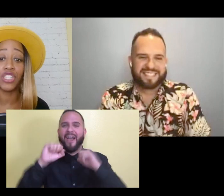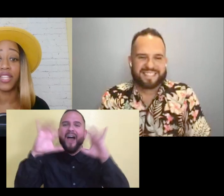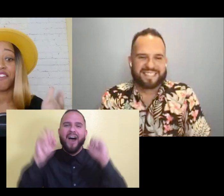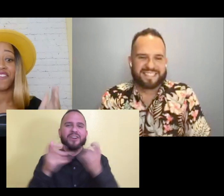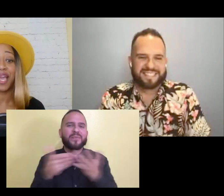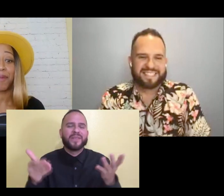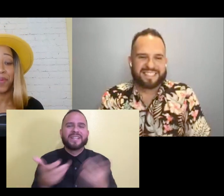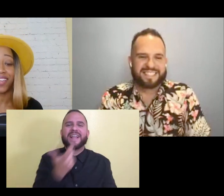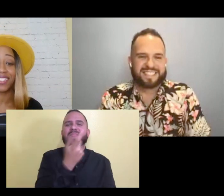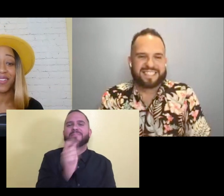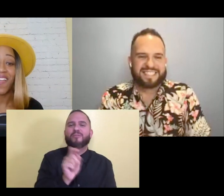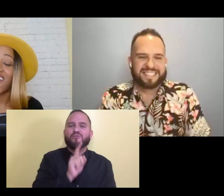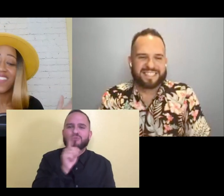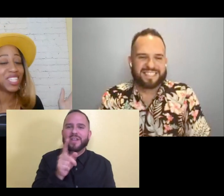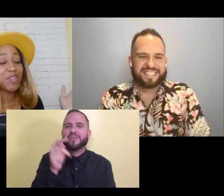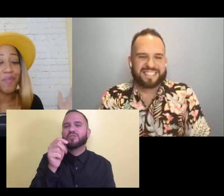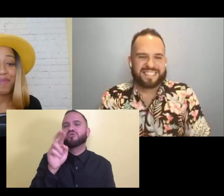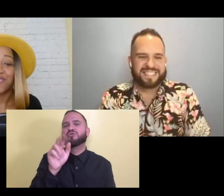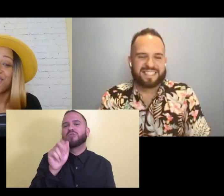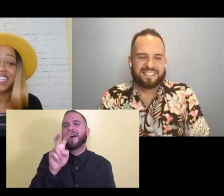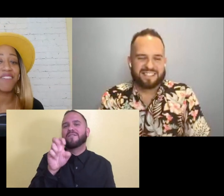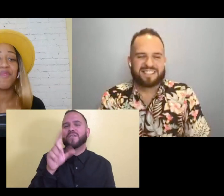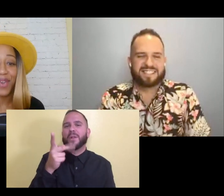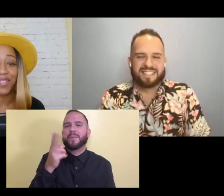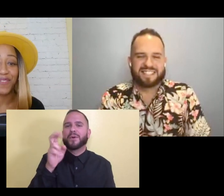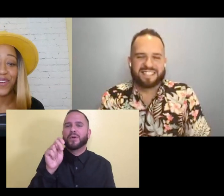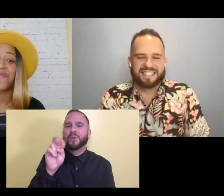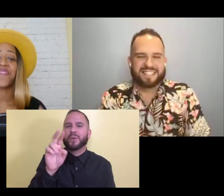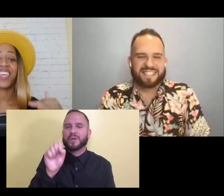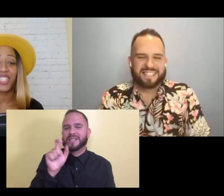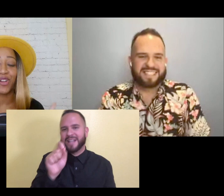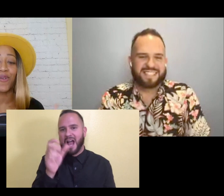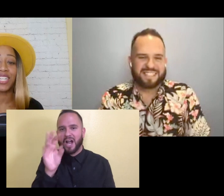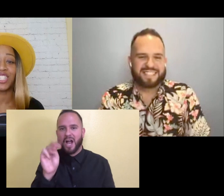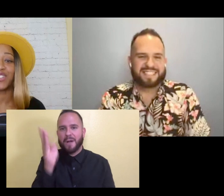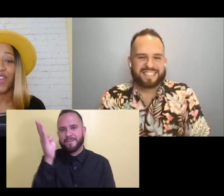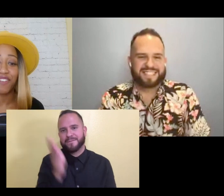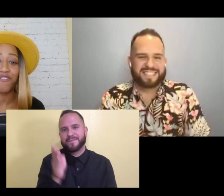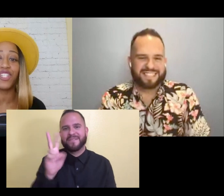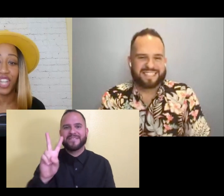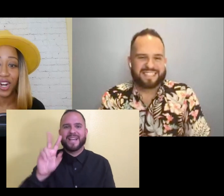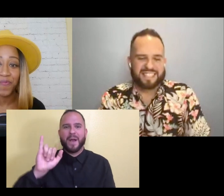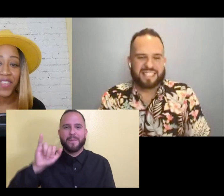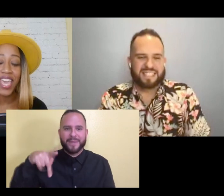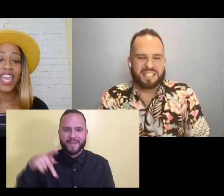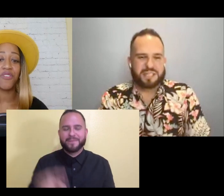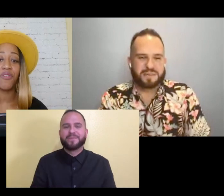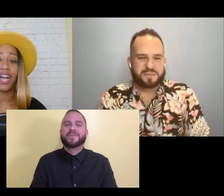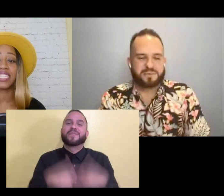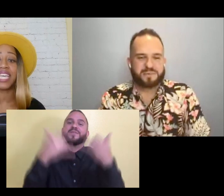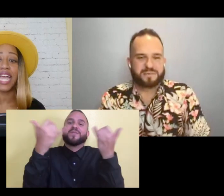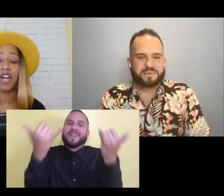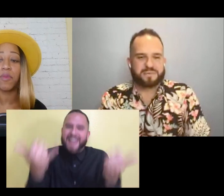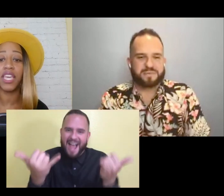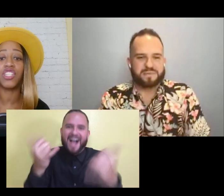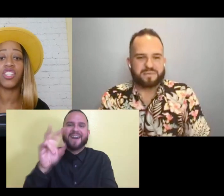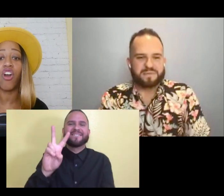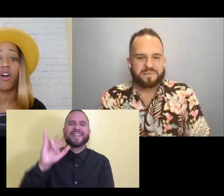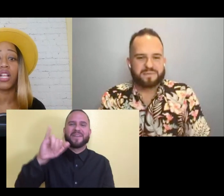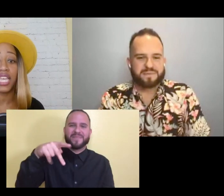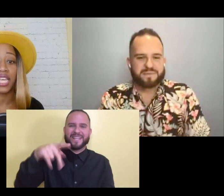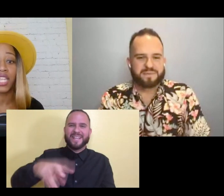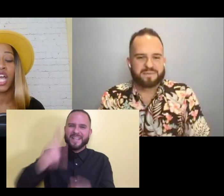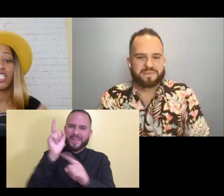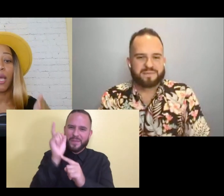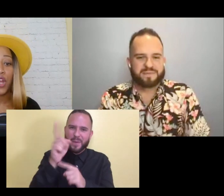therealtravelpreneurs.com/VIP. So now, VIPs, this is the moment you guys have been waiting for. Get your questions ready for Joe, and you guys can now begin to